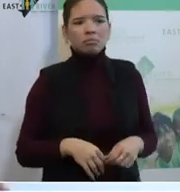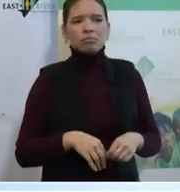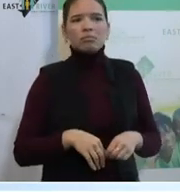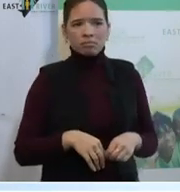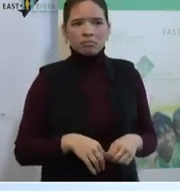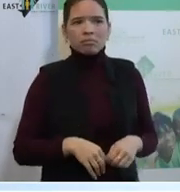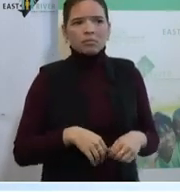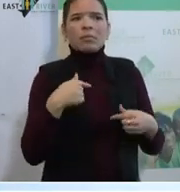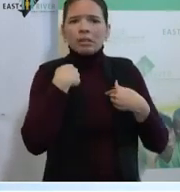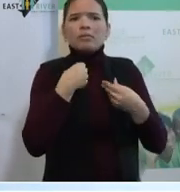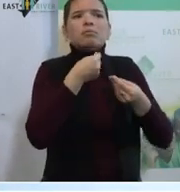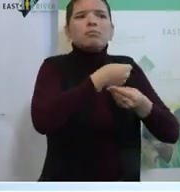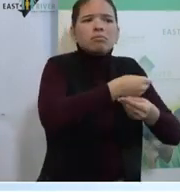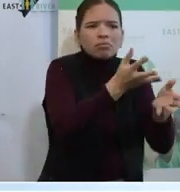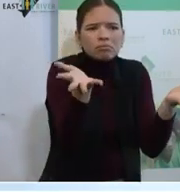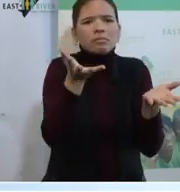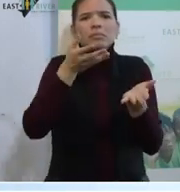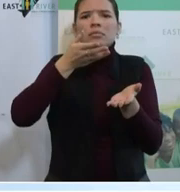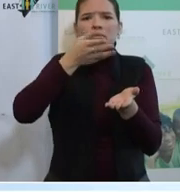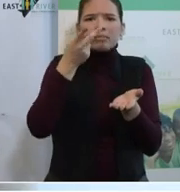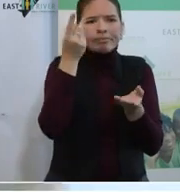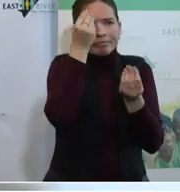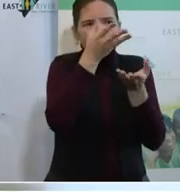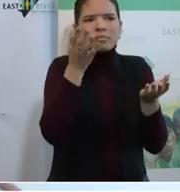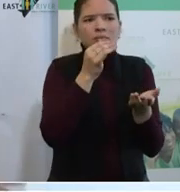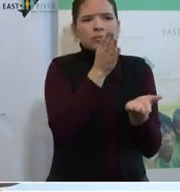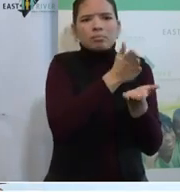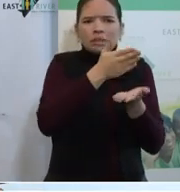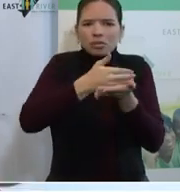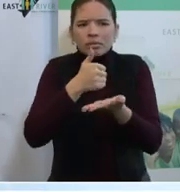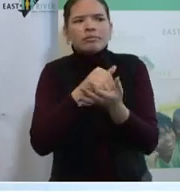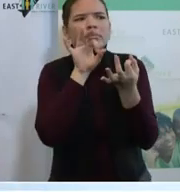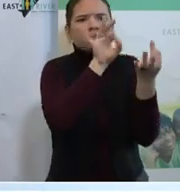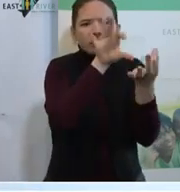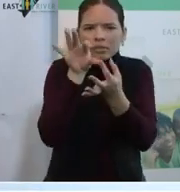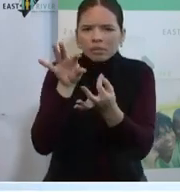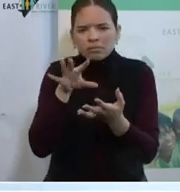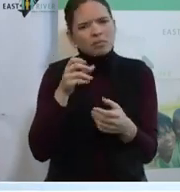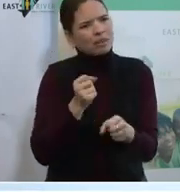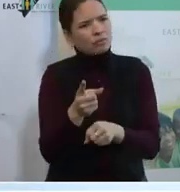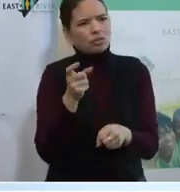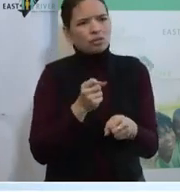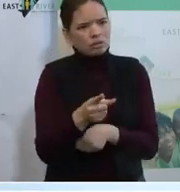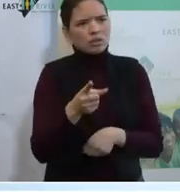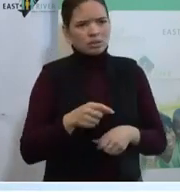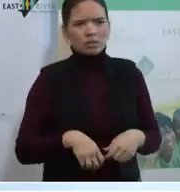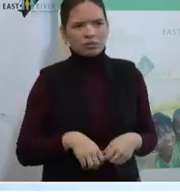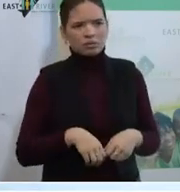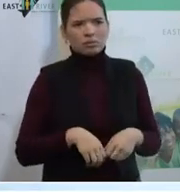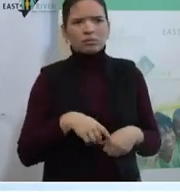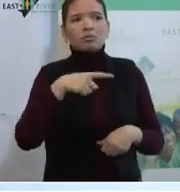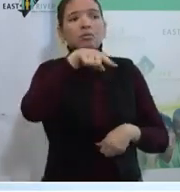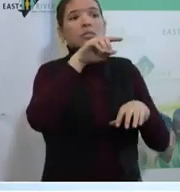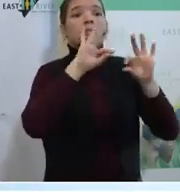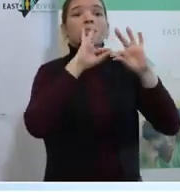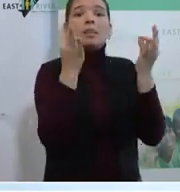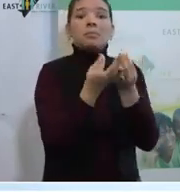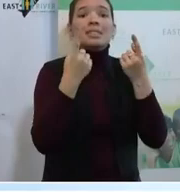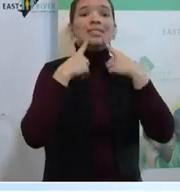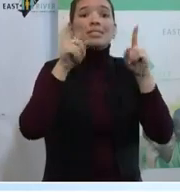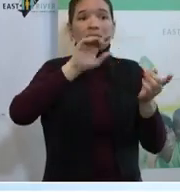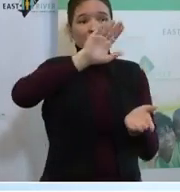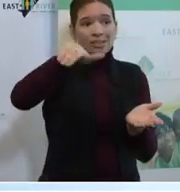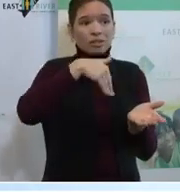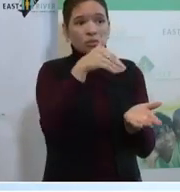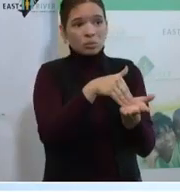make sure all of the family support centers, family success centers have access to that. We've done them over the last couple of